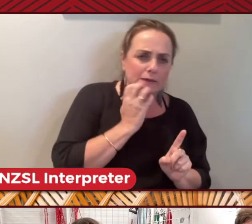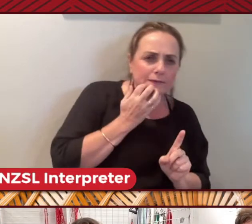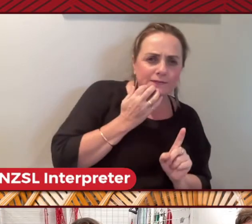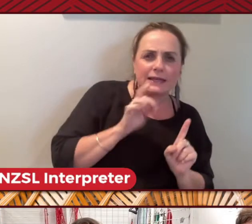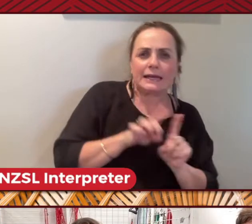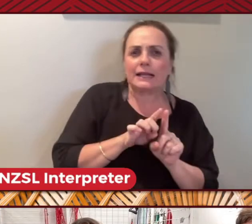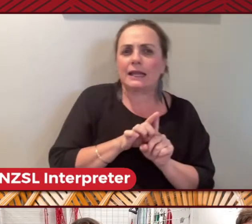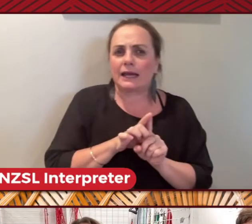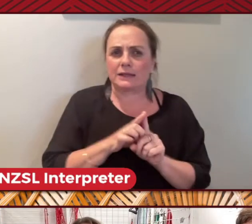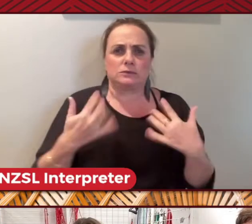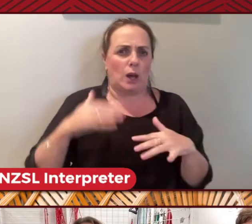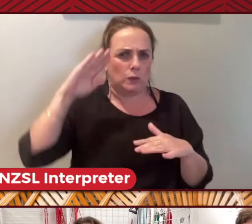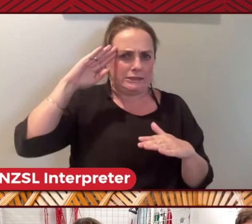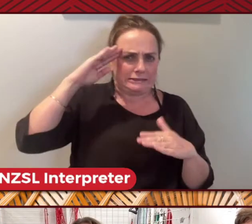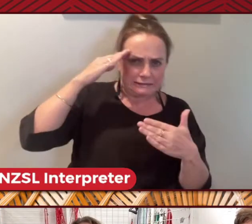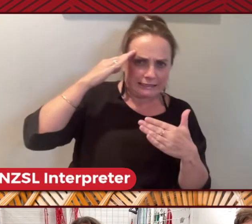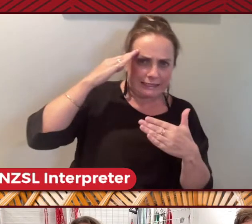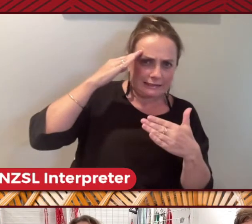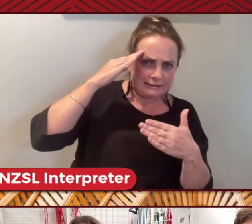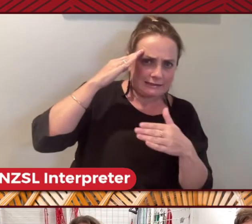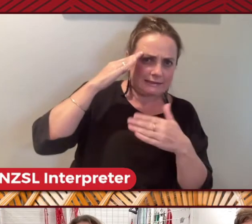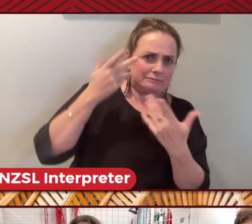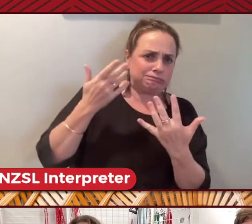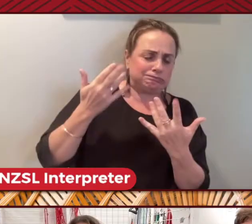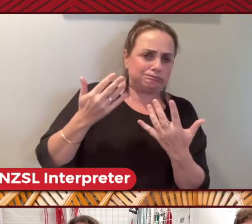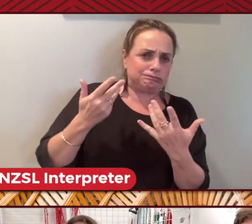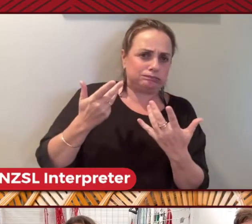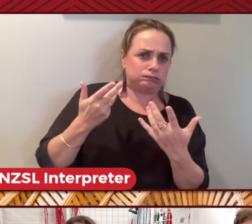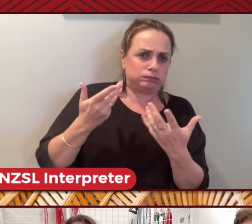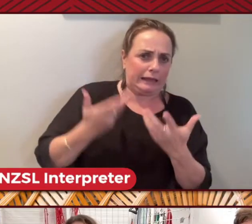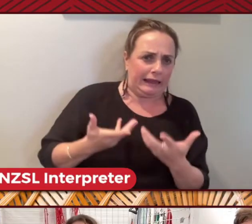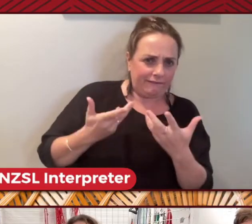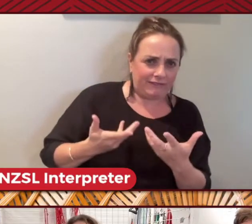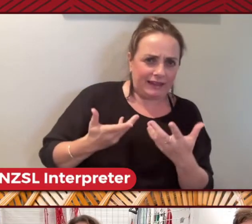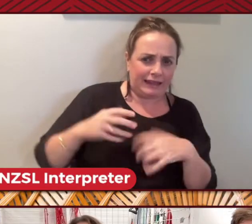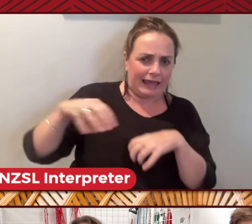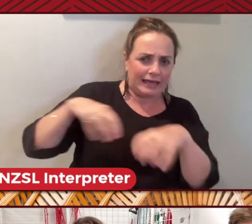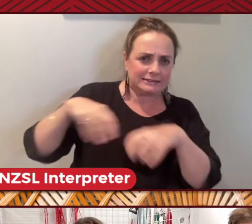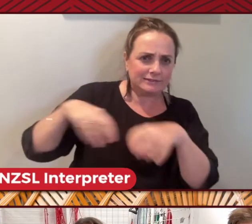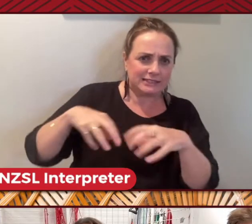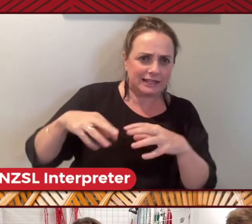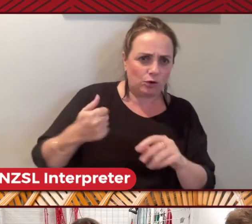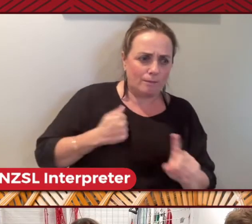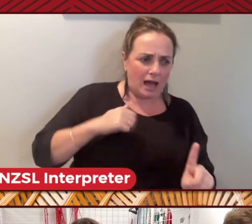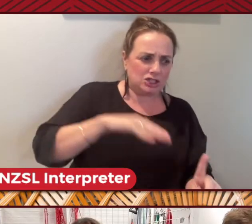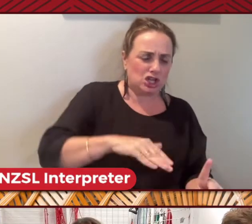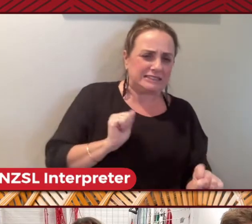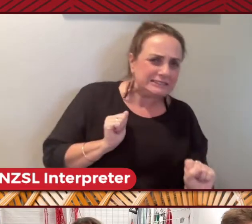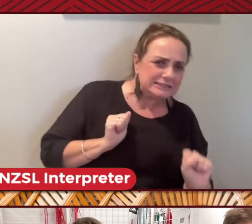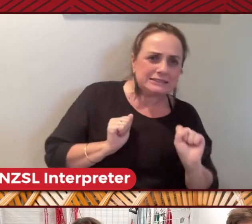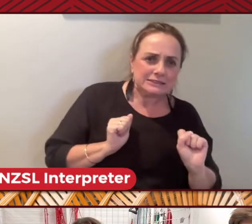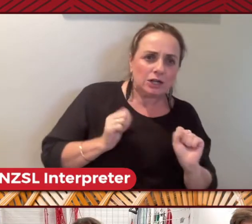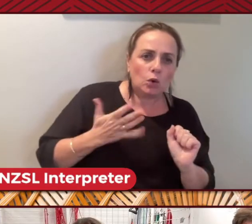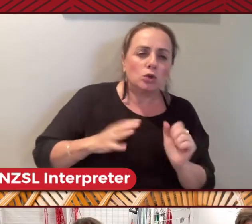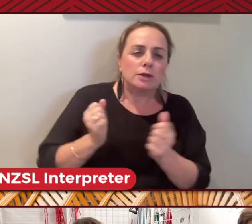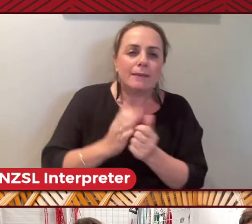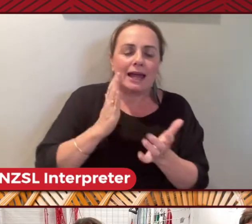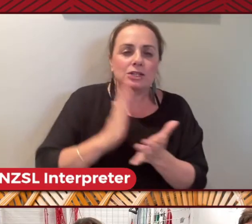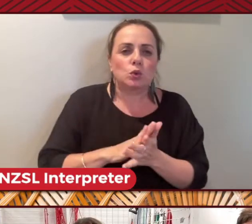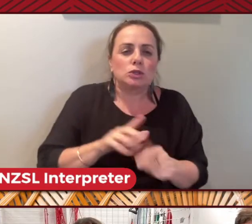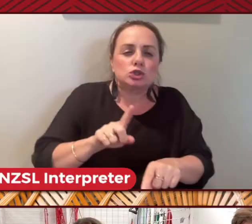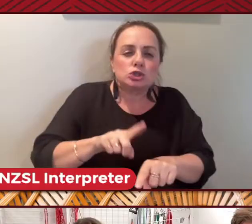an intense, strenuous activity for their child, and they're really wanting to make sure that it's a